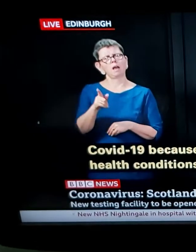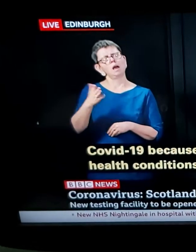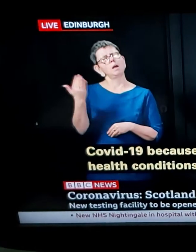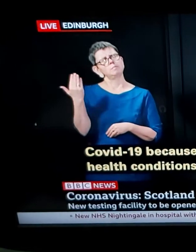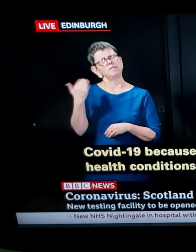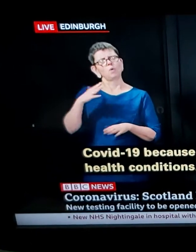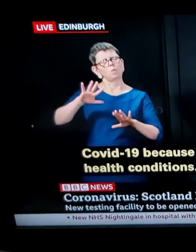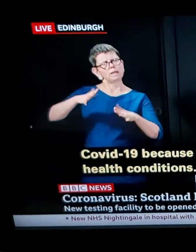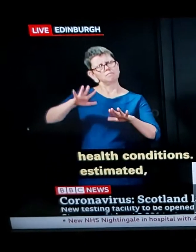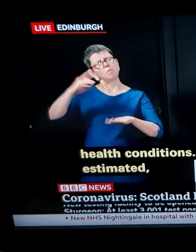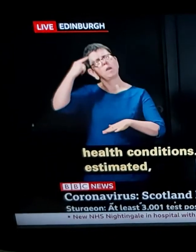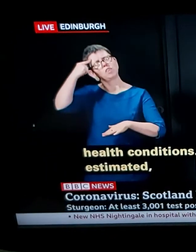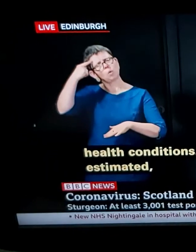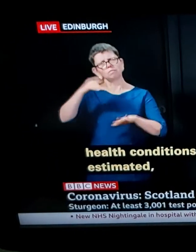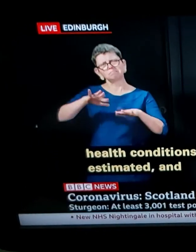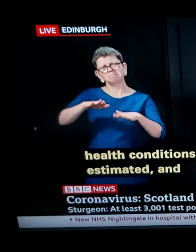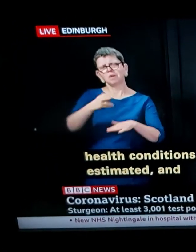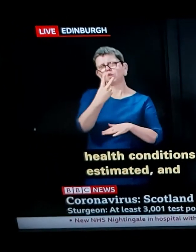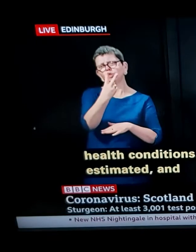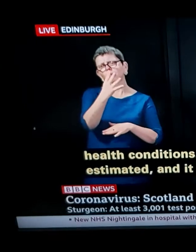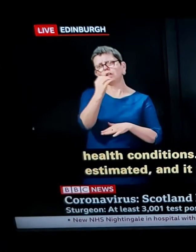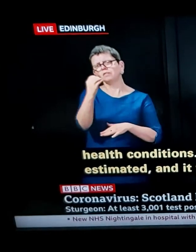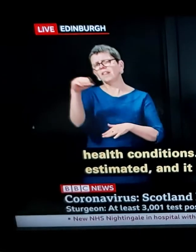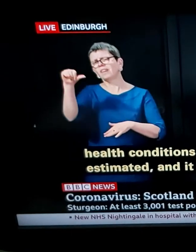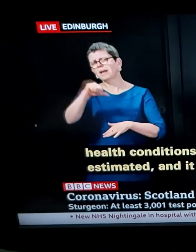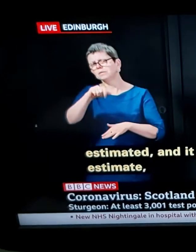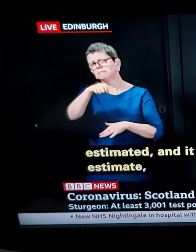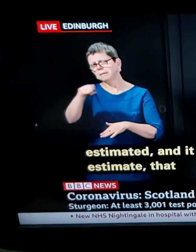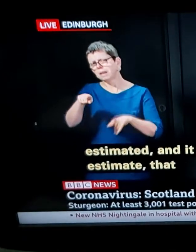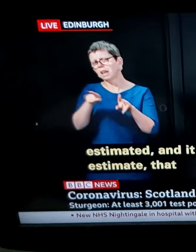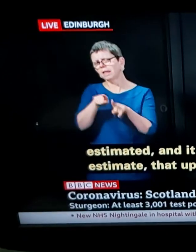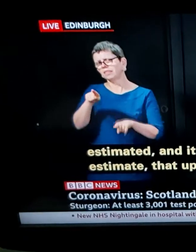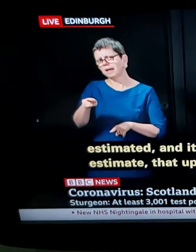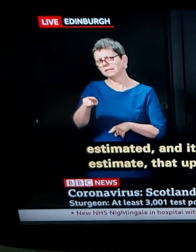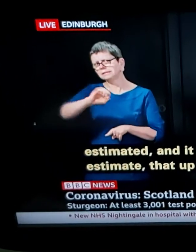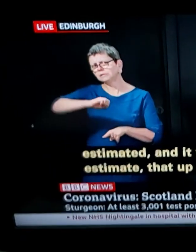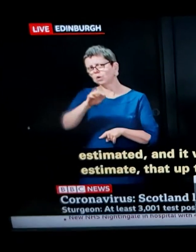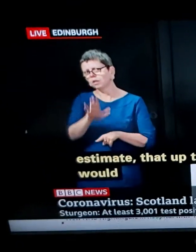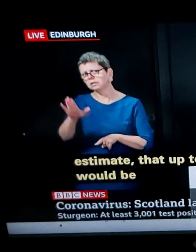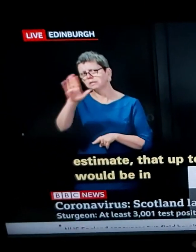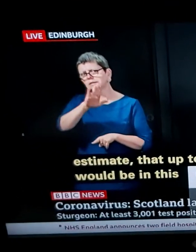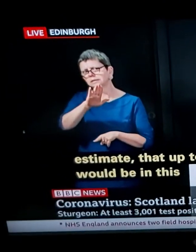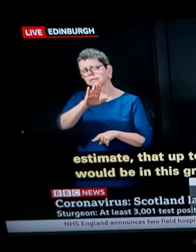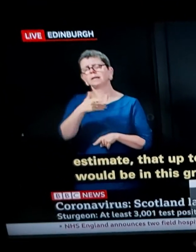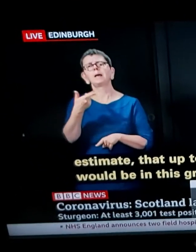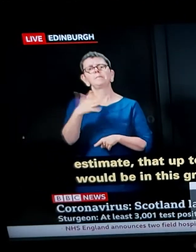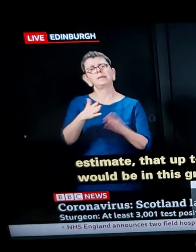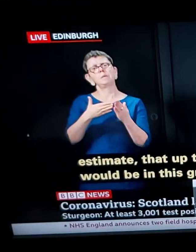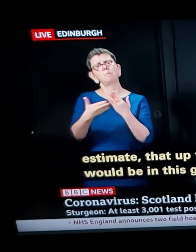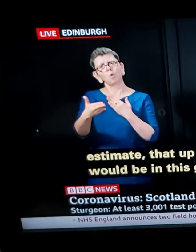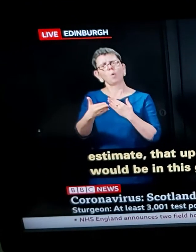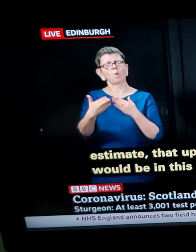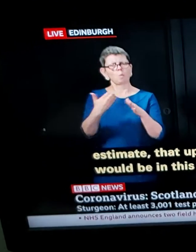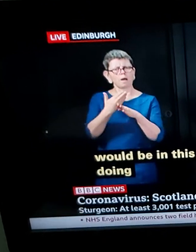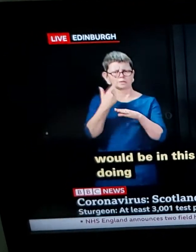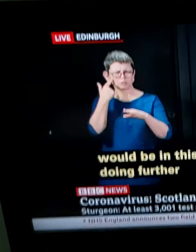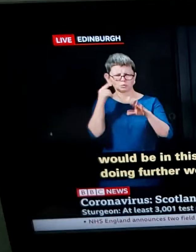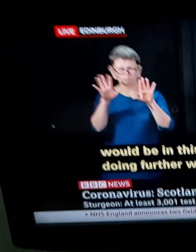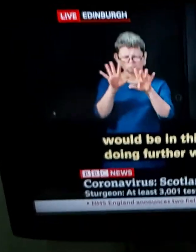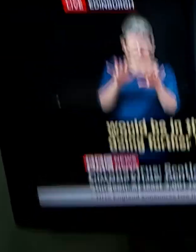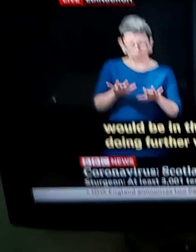a rough estimate, that up to 200,000 people would be in this group. We've been doing further work to remove duplication from records